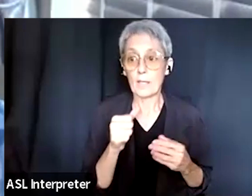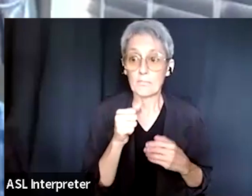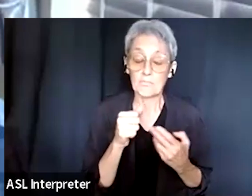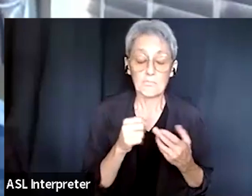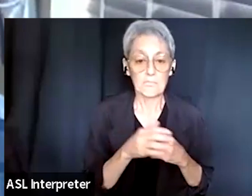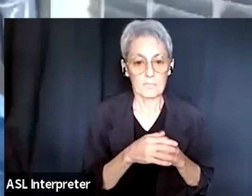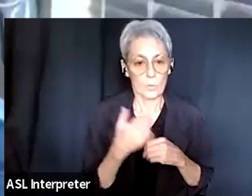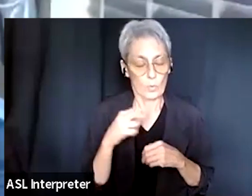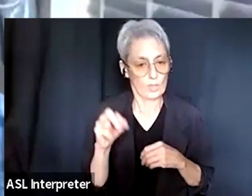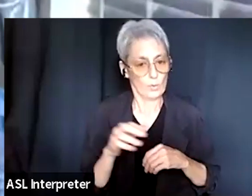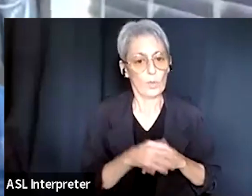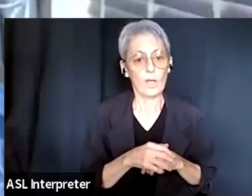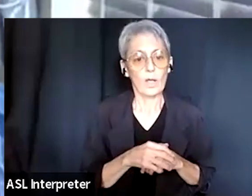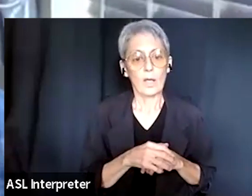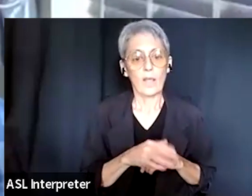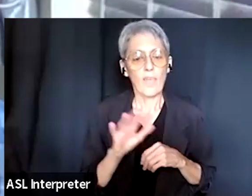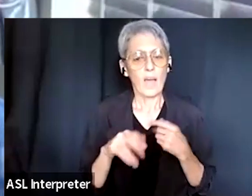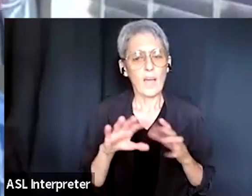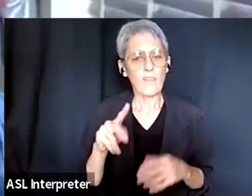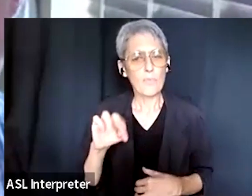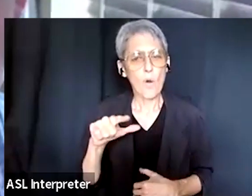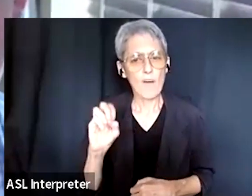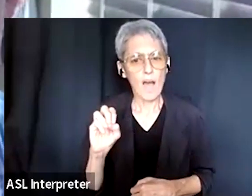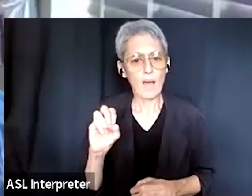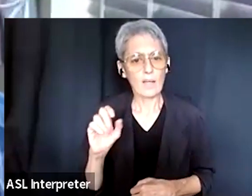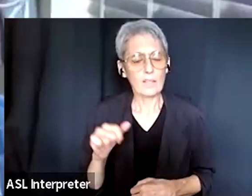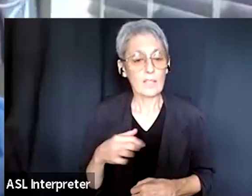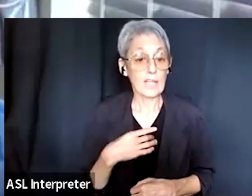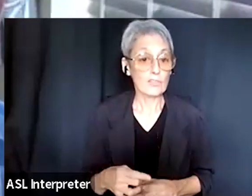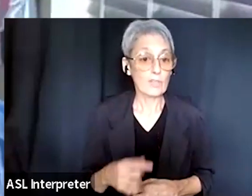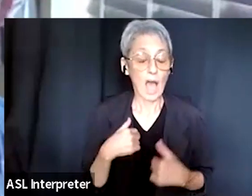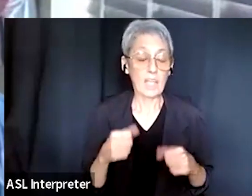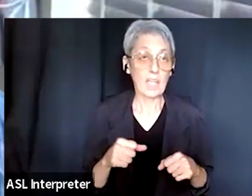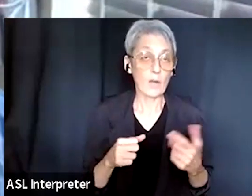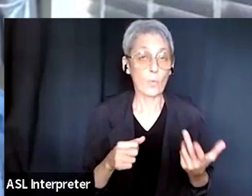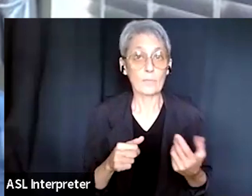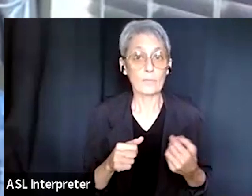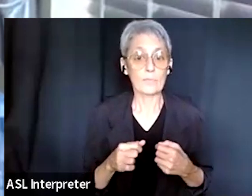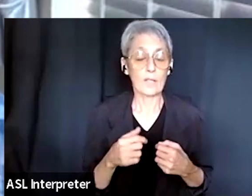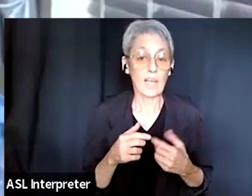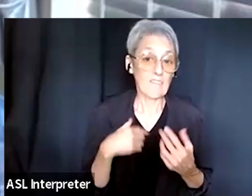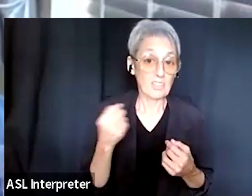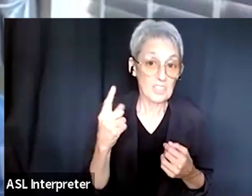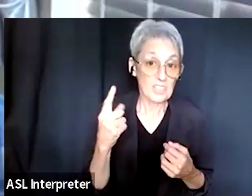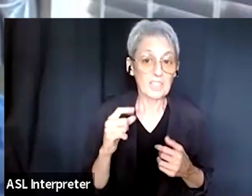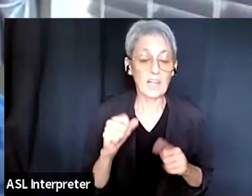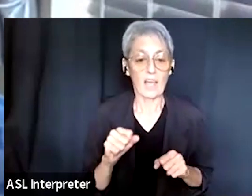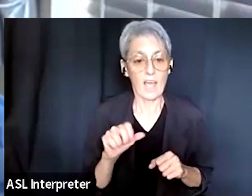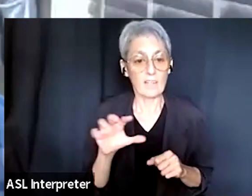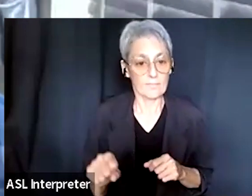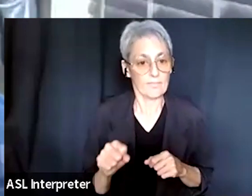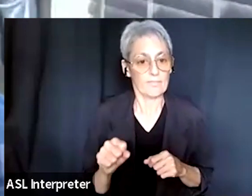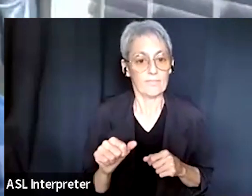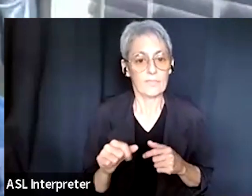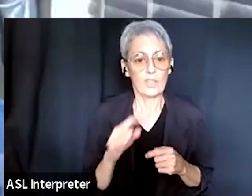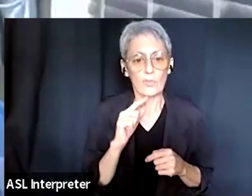that kind of profile is really interesting. I can, as much as I understand it, I can detect some really